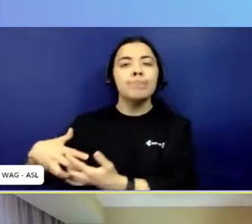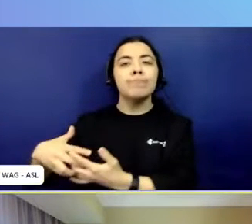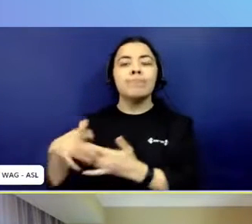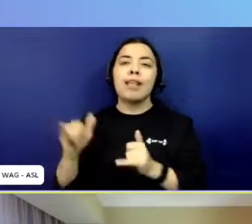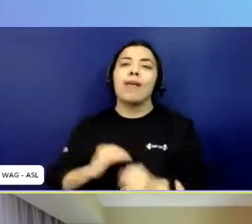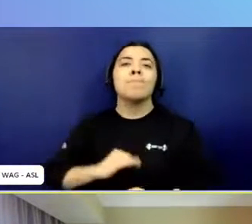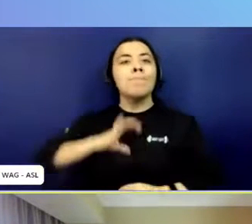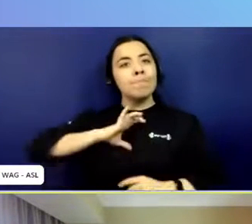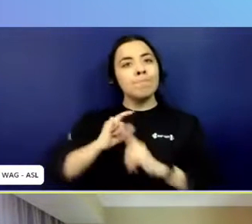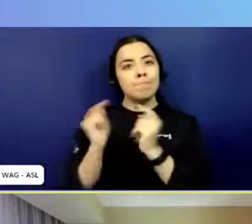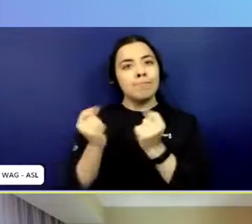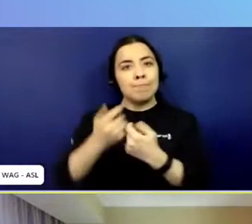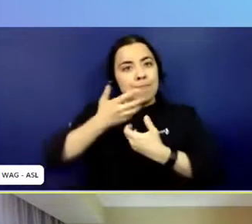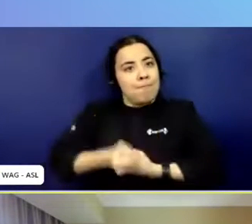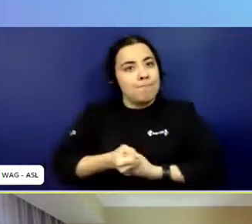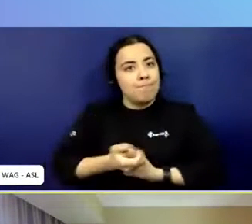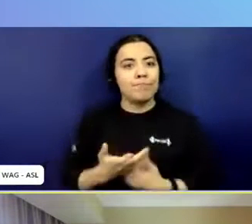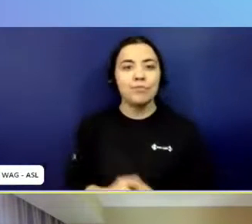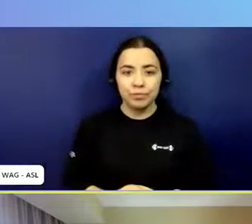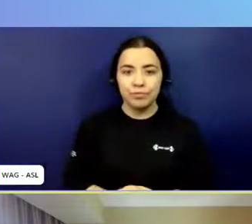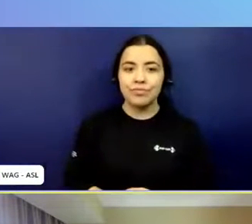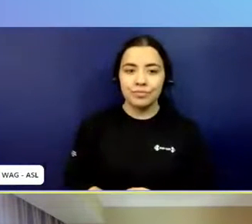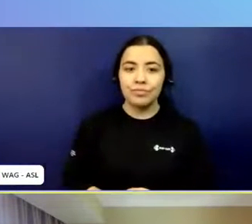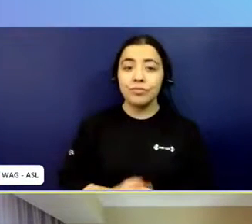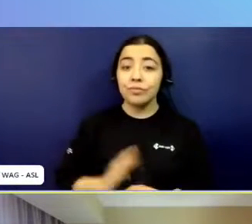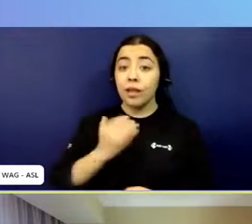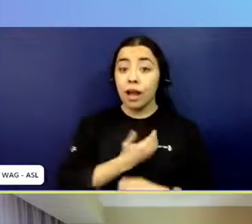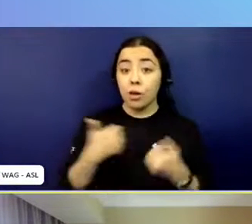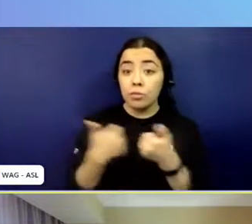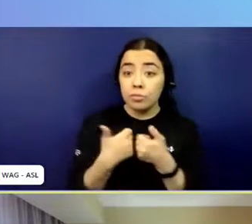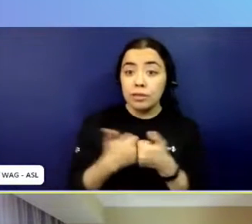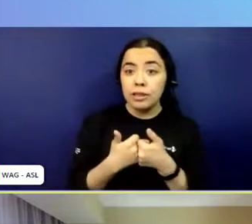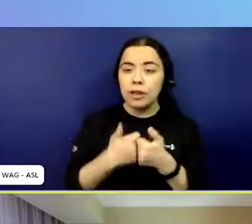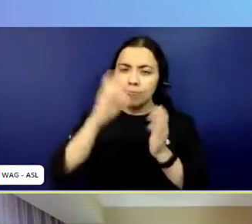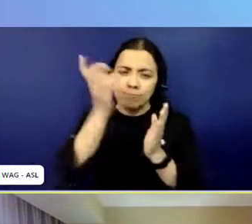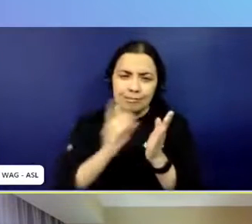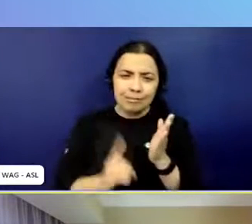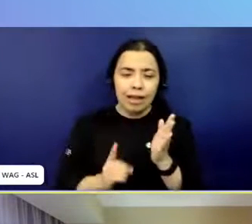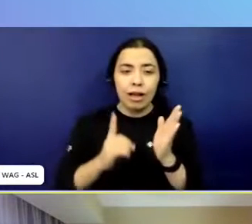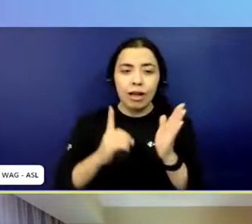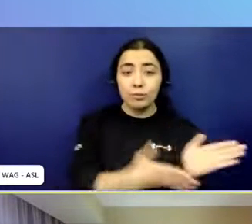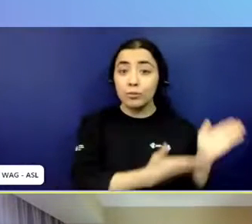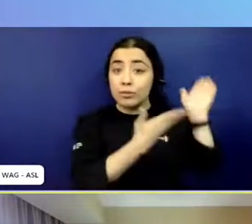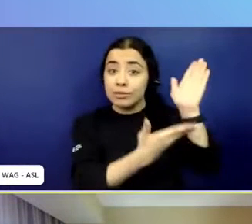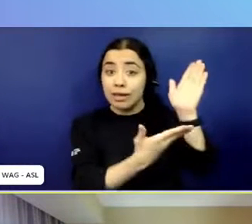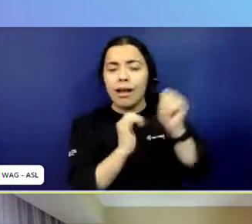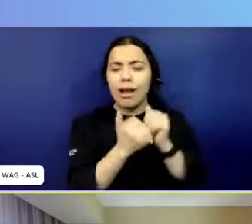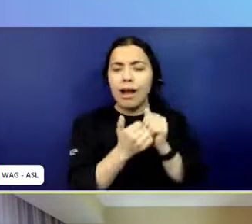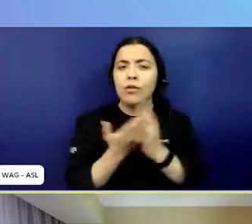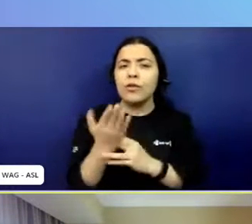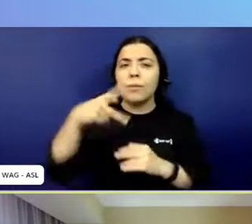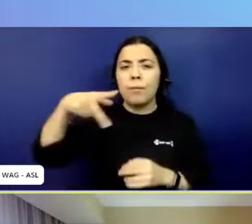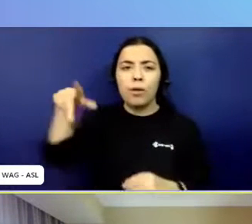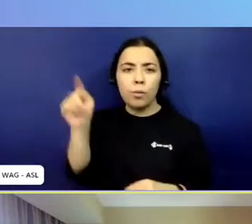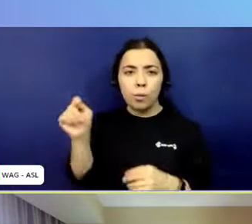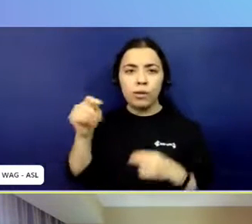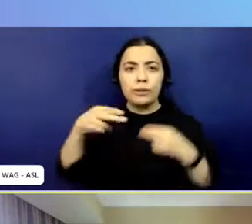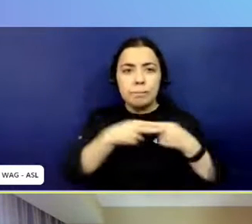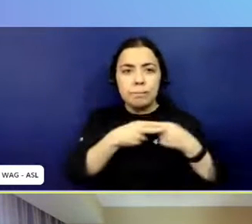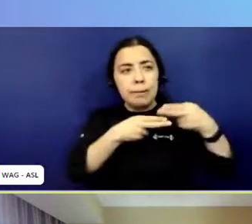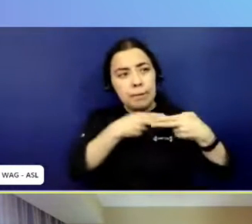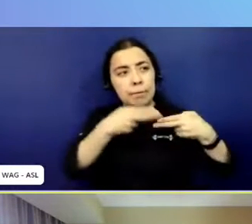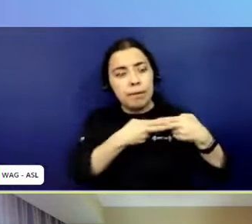confidence. Our game was designed and presented through a PowerPoint presentation with linked